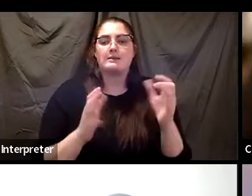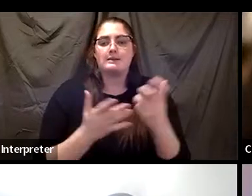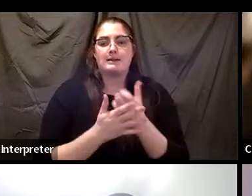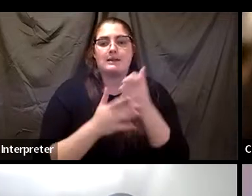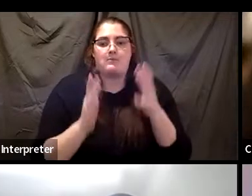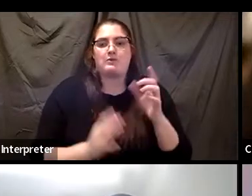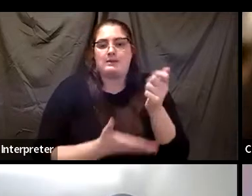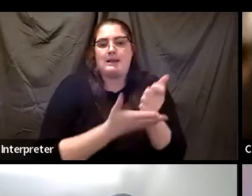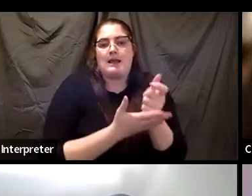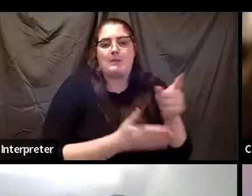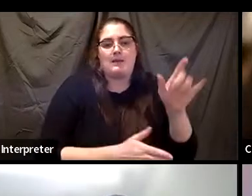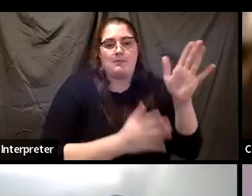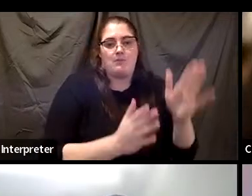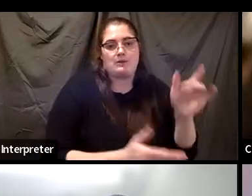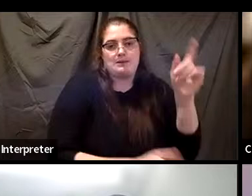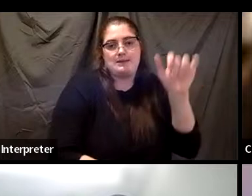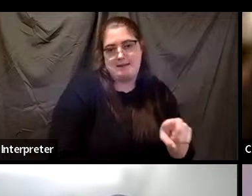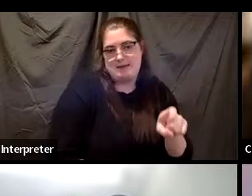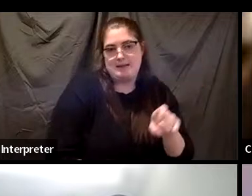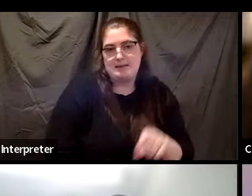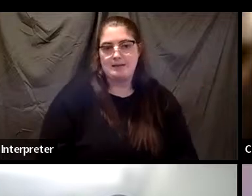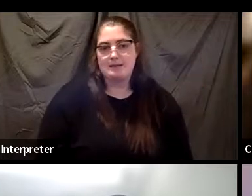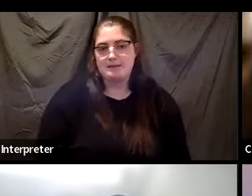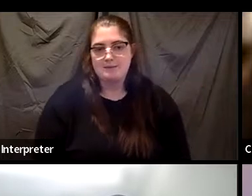need. Um,